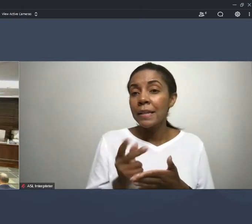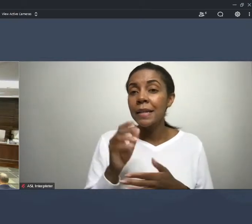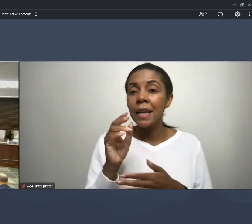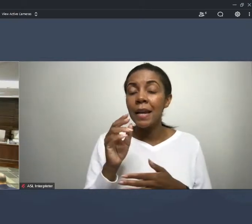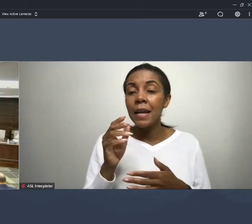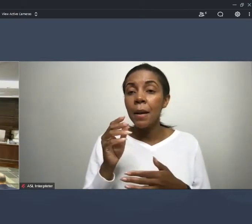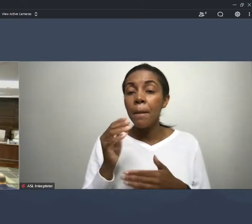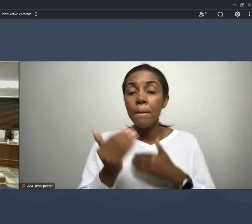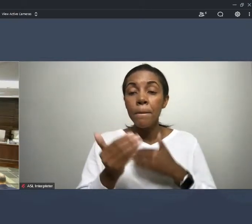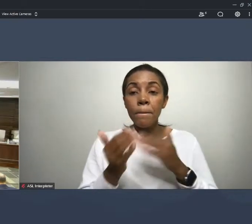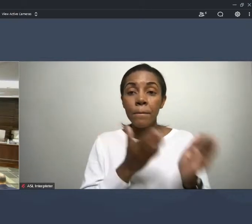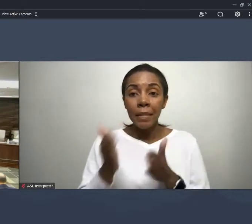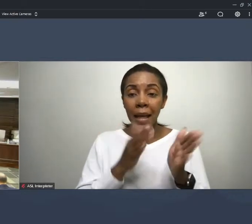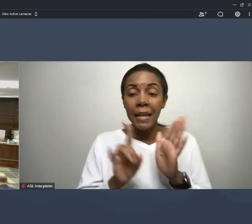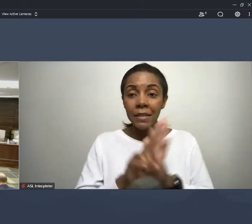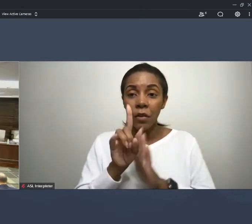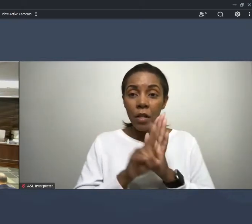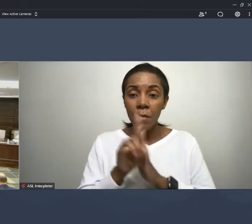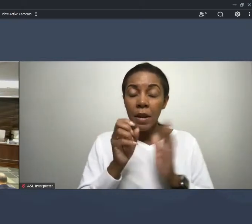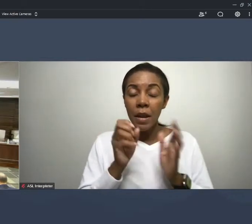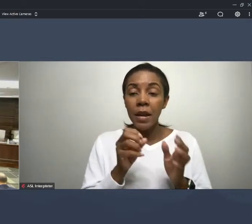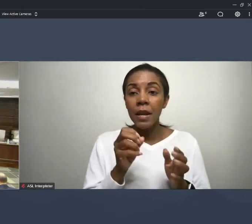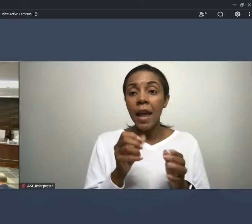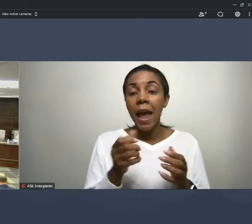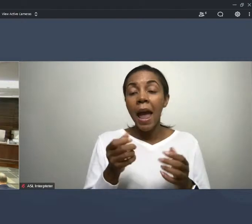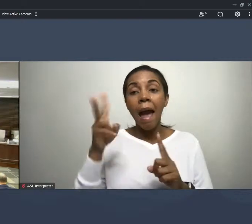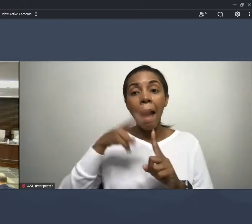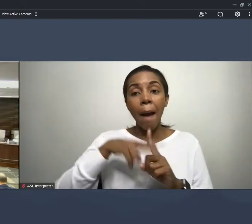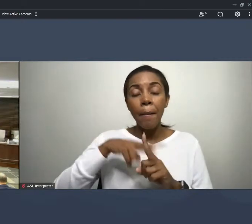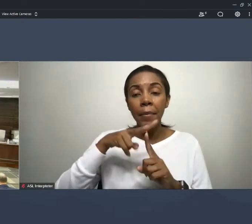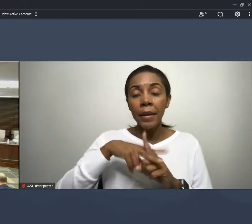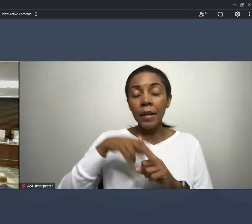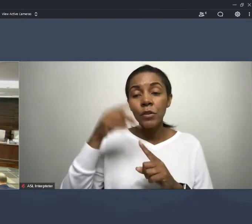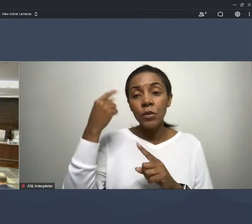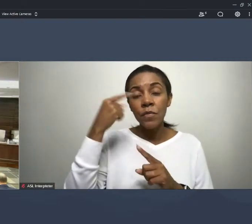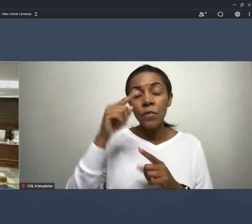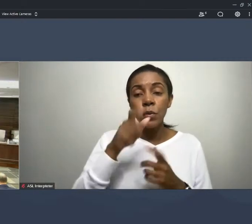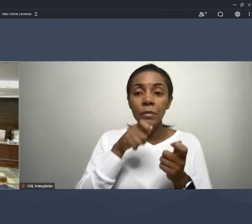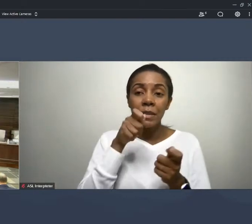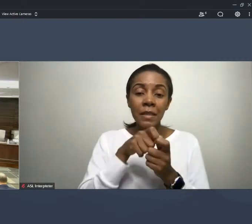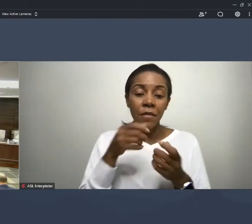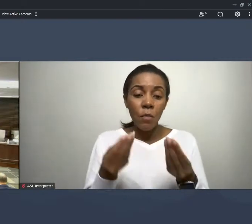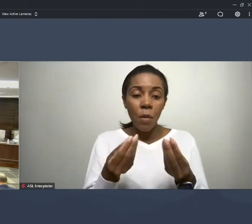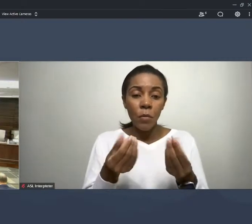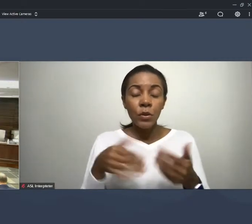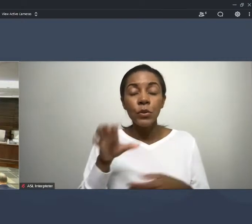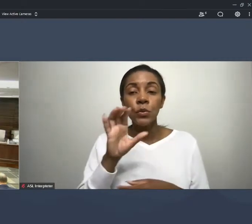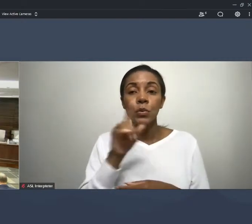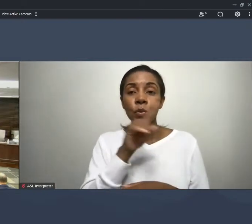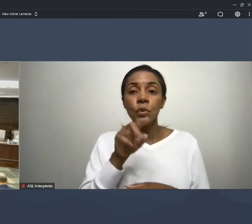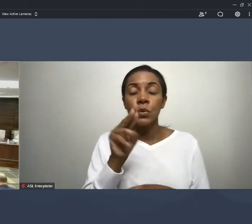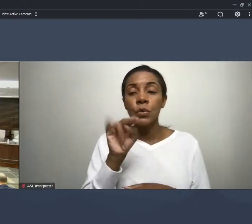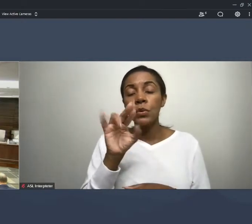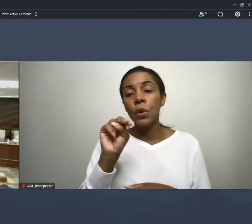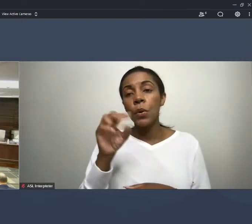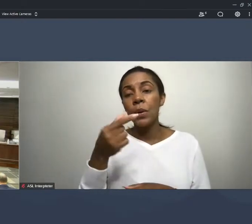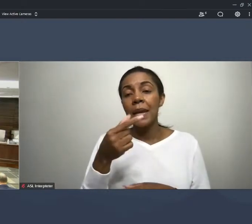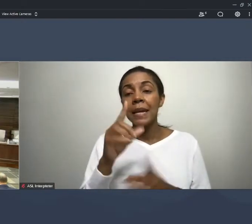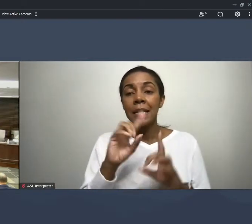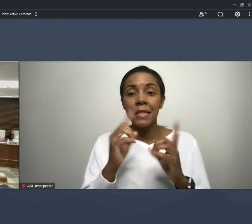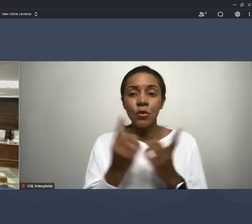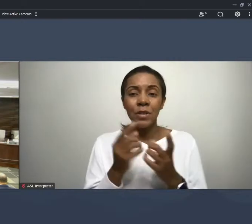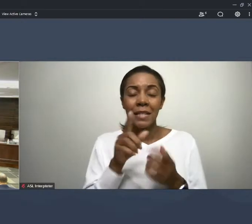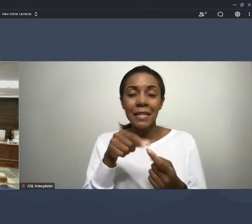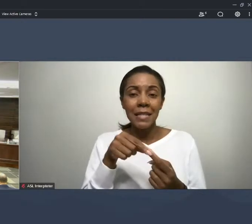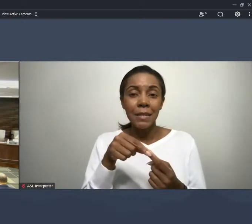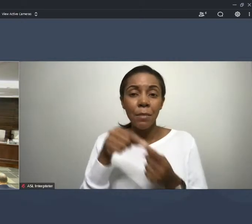to proceed with the submittal of an application for rezoning certain properties in or adjacent to CMU3 zoning districts in selected